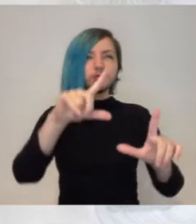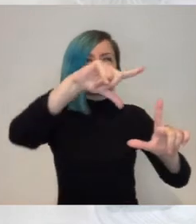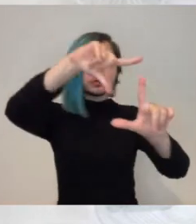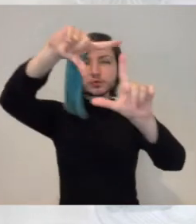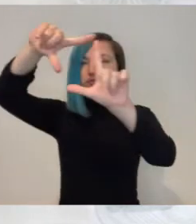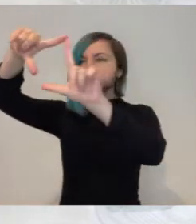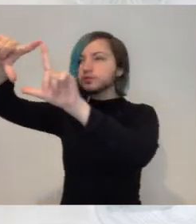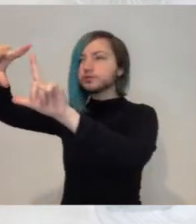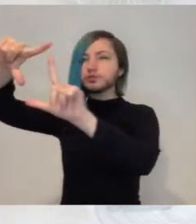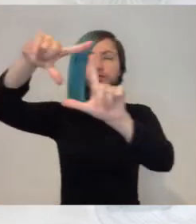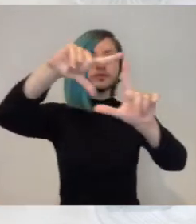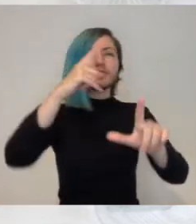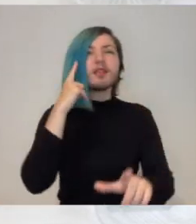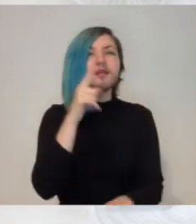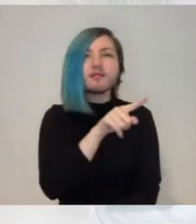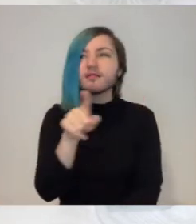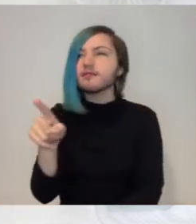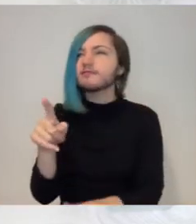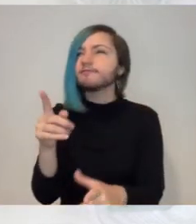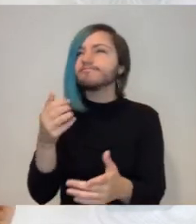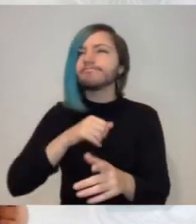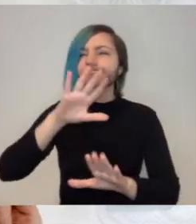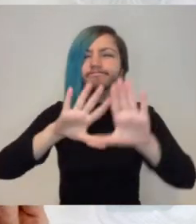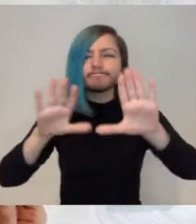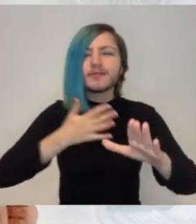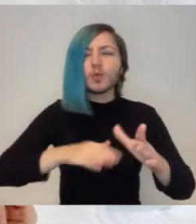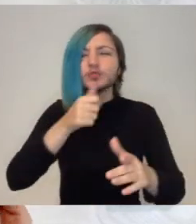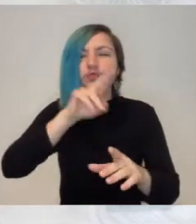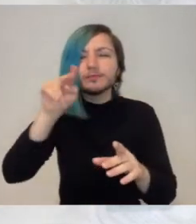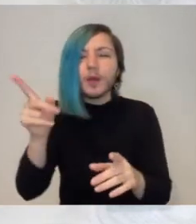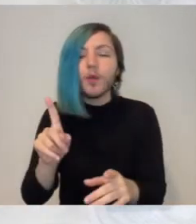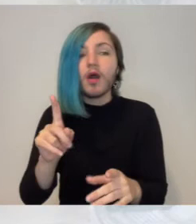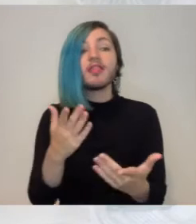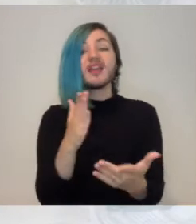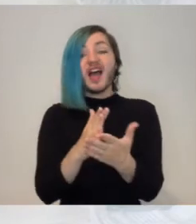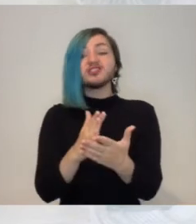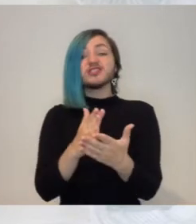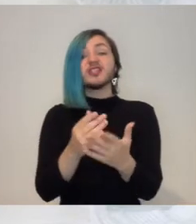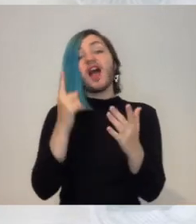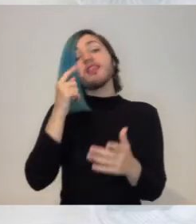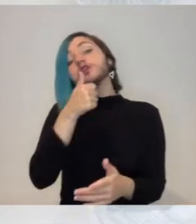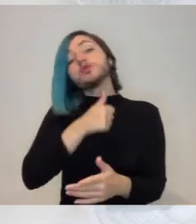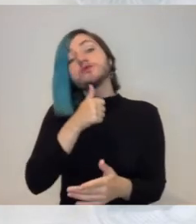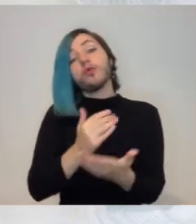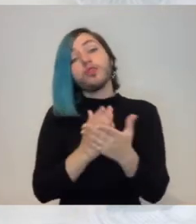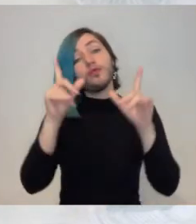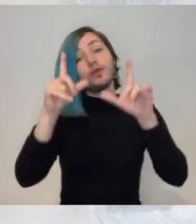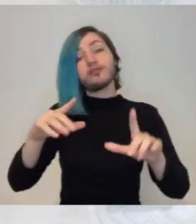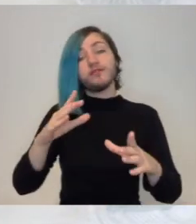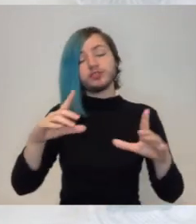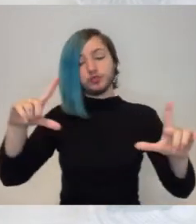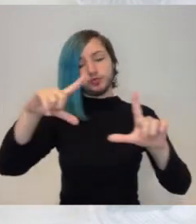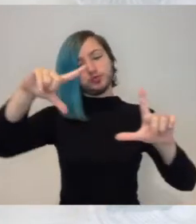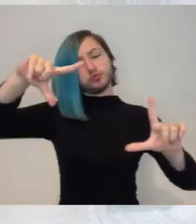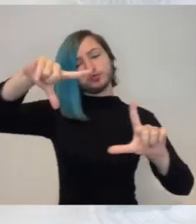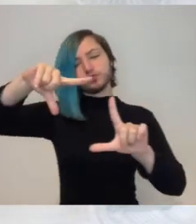composition is going to be. Then I found it really useful to actually break down my compositions, even through my